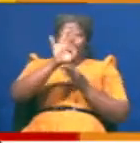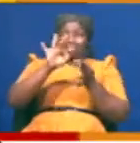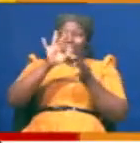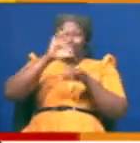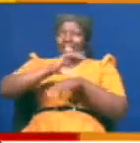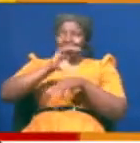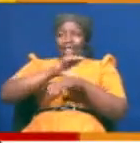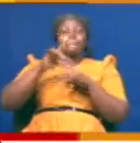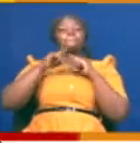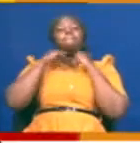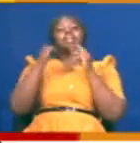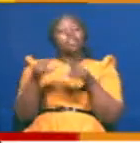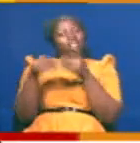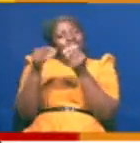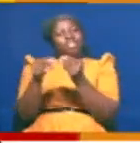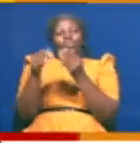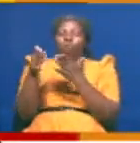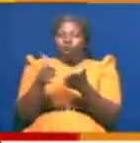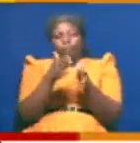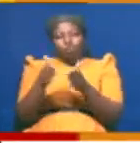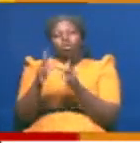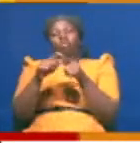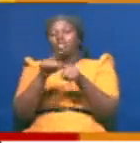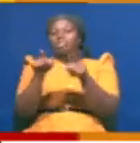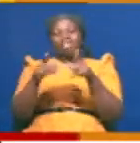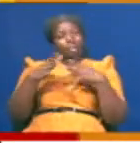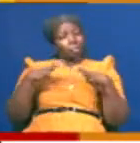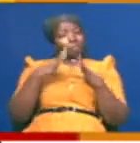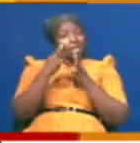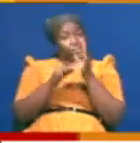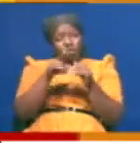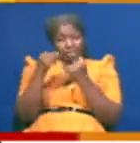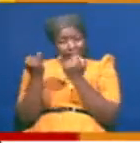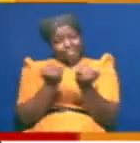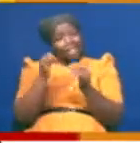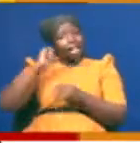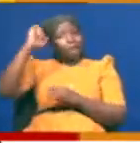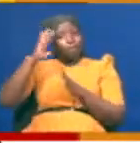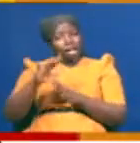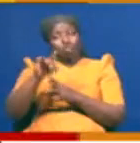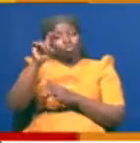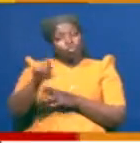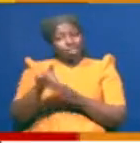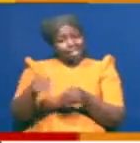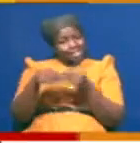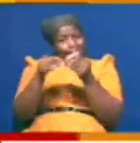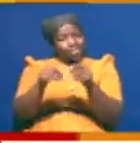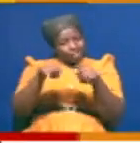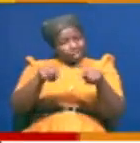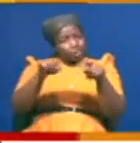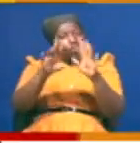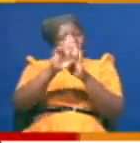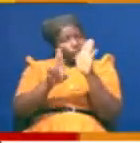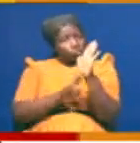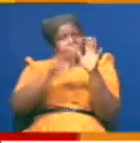them, these people, this chance. If you invite a politician, you should give them some roots in this church. We